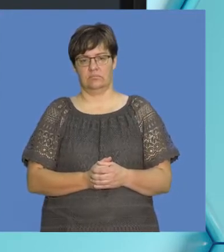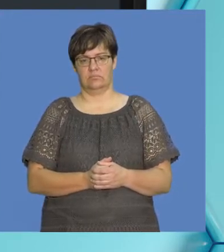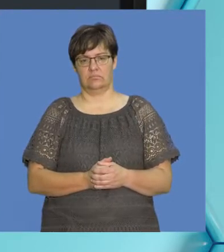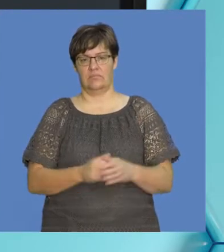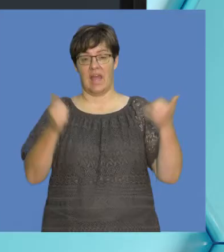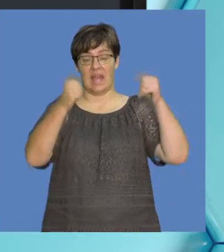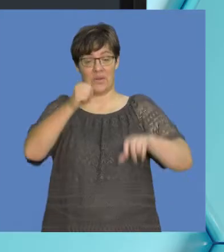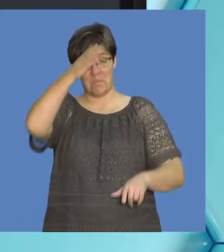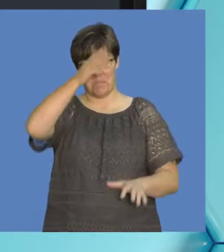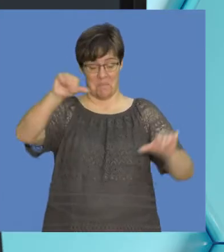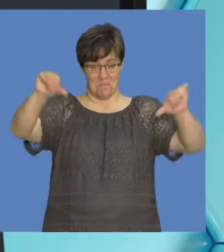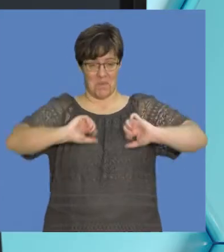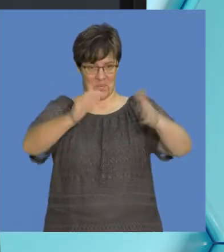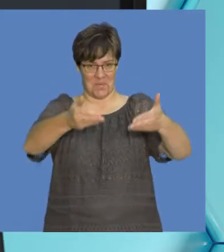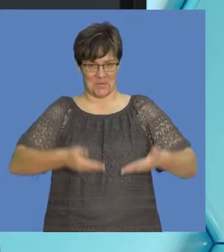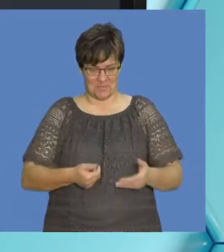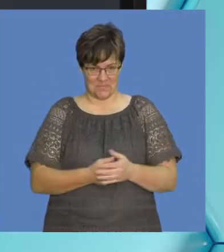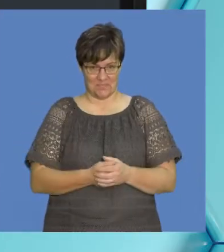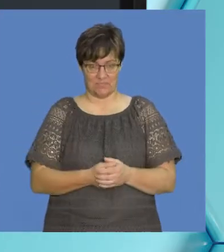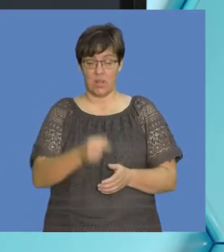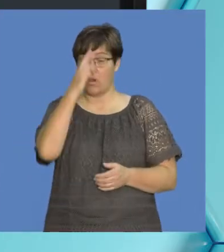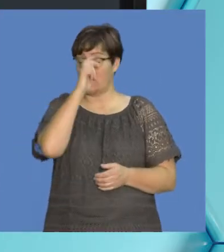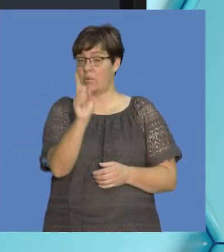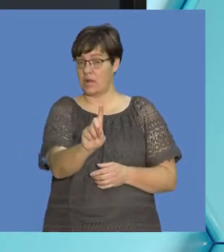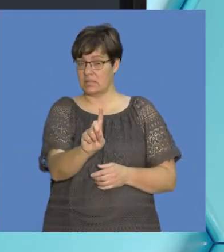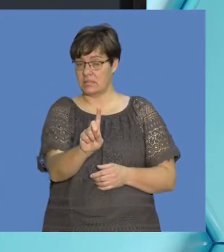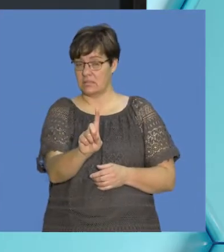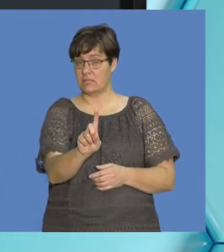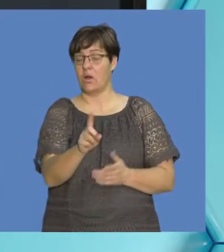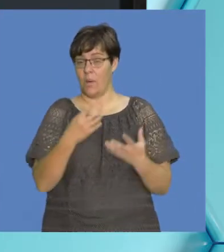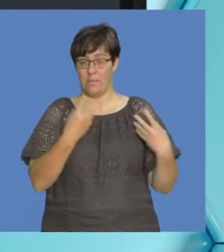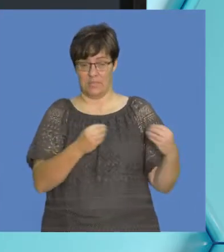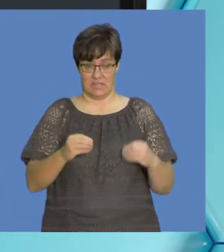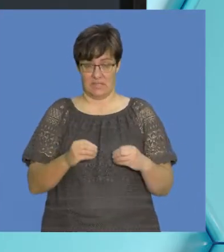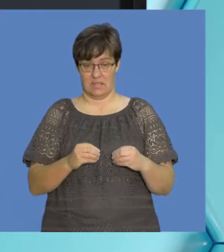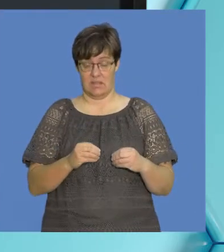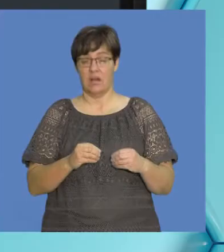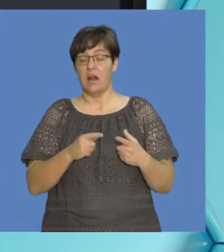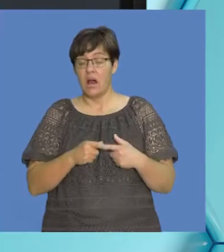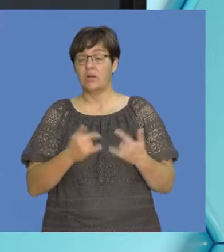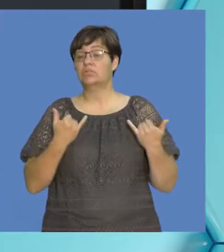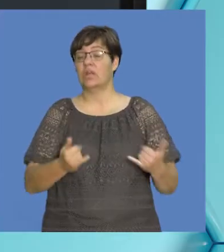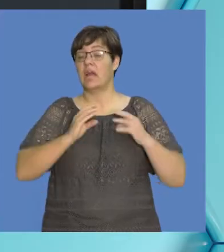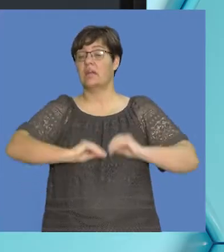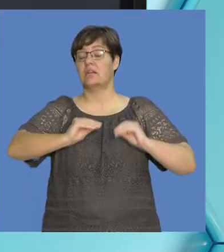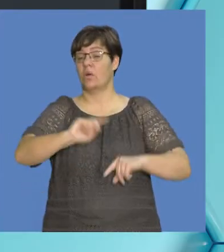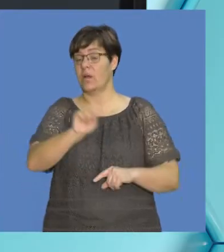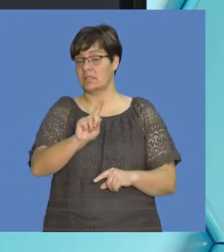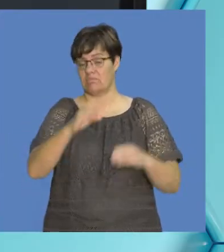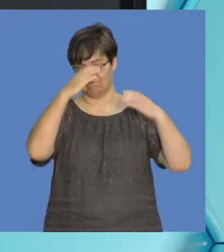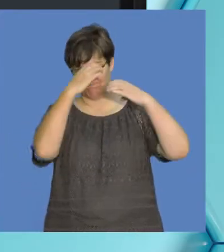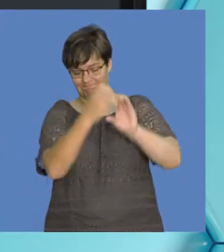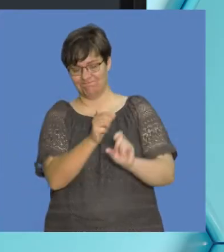Welcome back, accounting boffins, right? Remember, our flight has taken off, and our flight today is